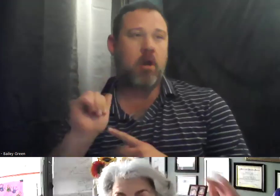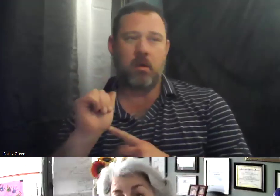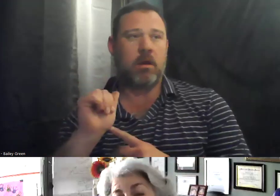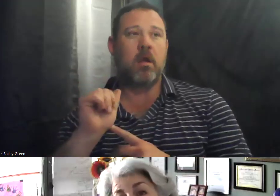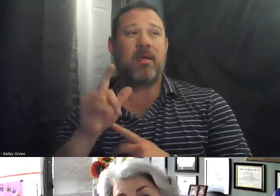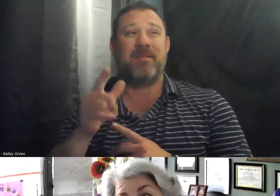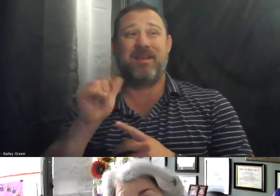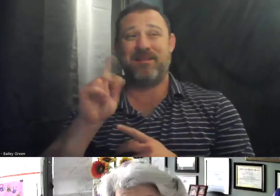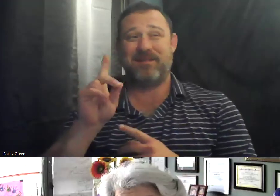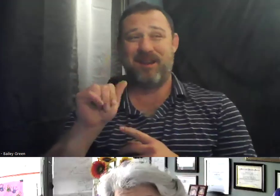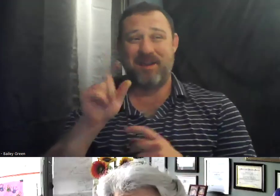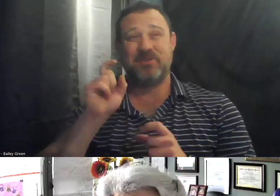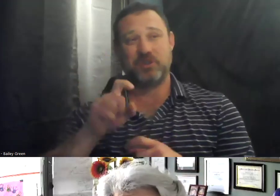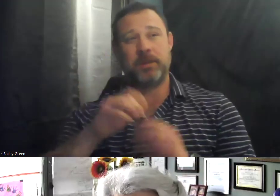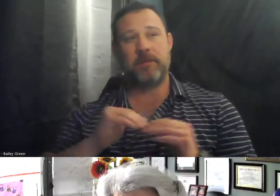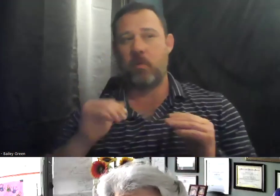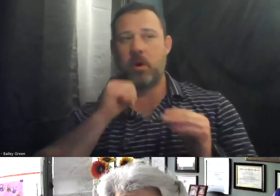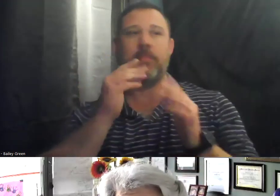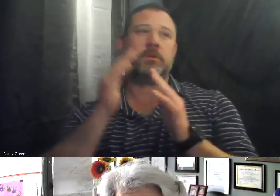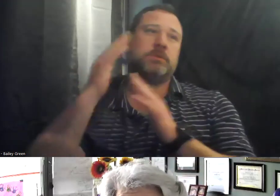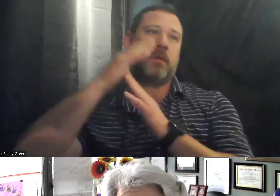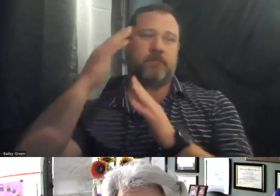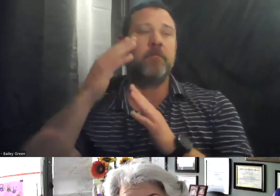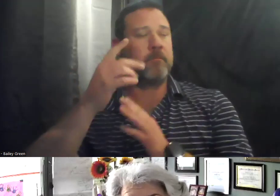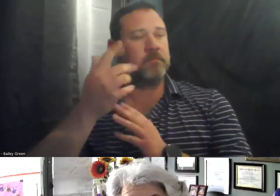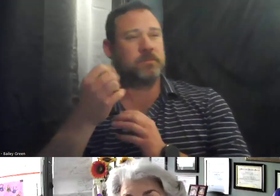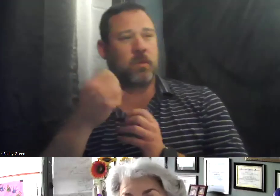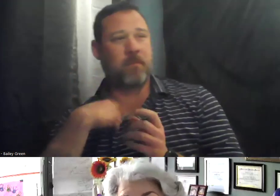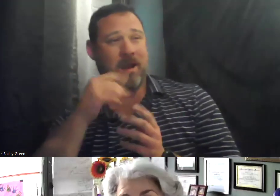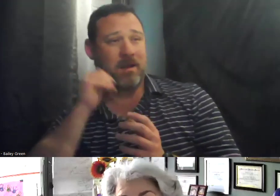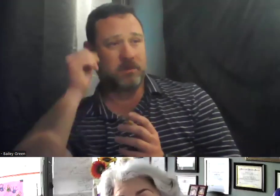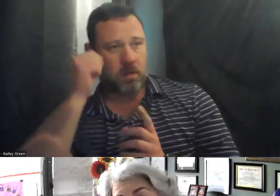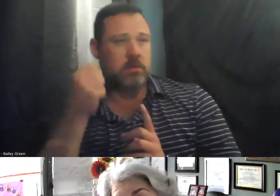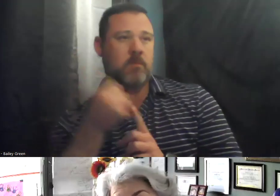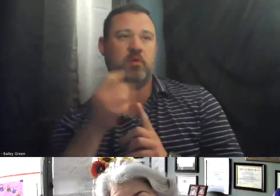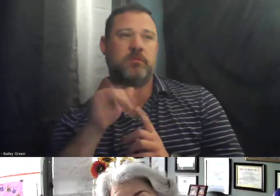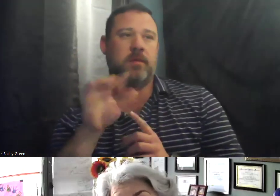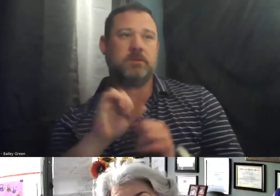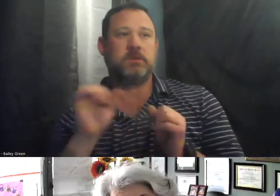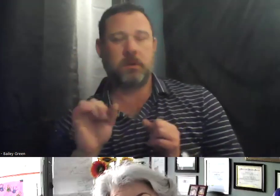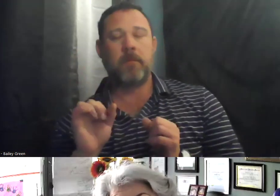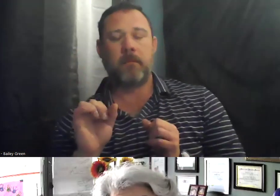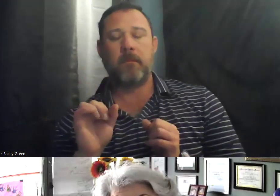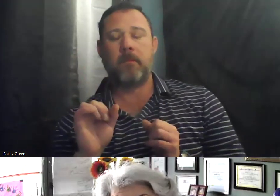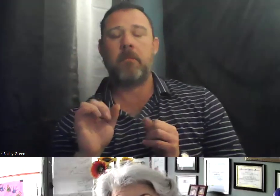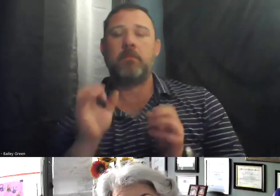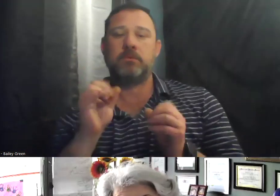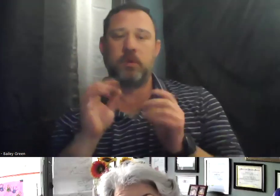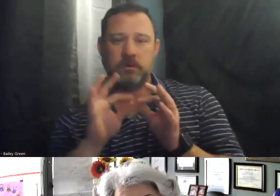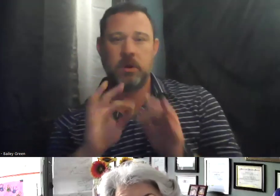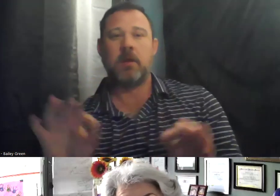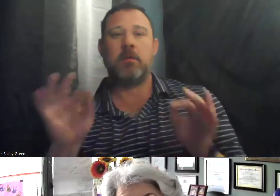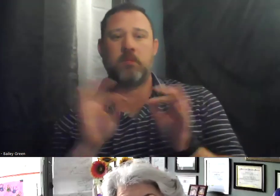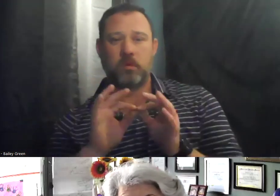not the ceiling, are, in my opinion, adult abused by this system. So I think it's really, really,